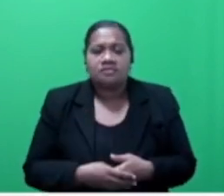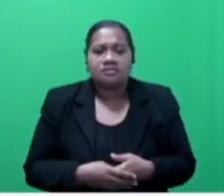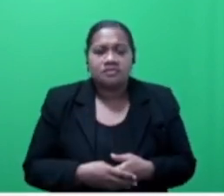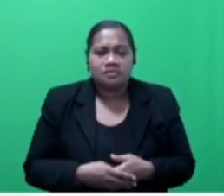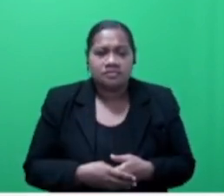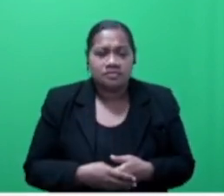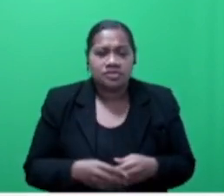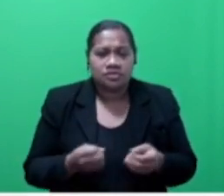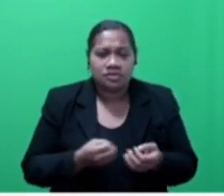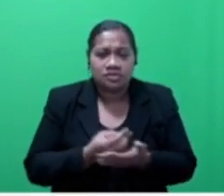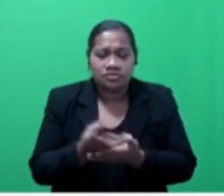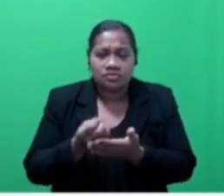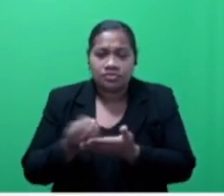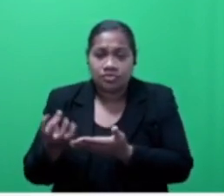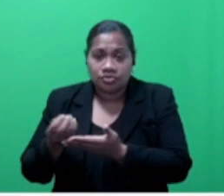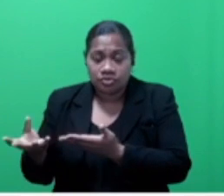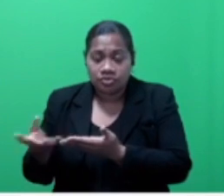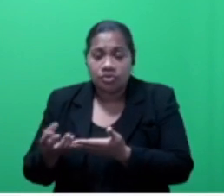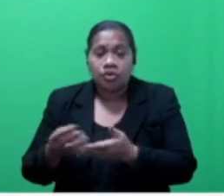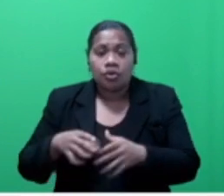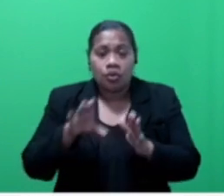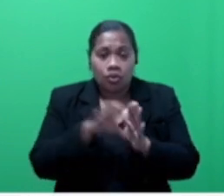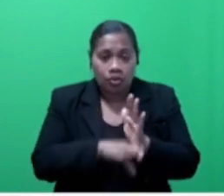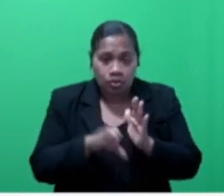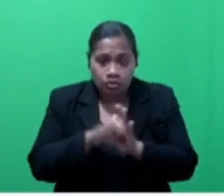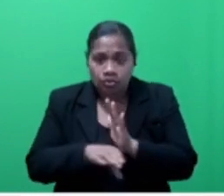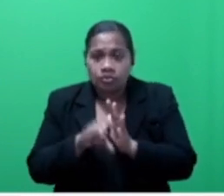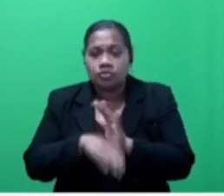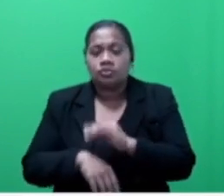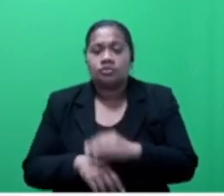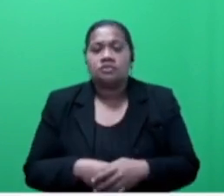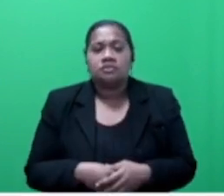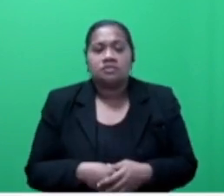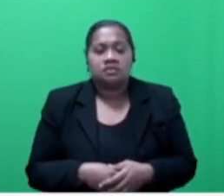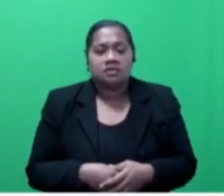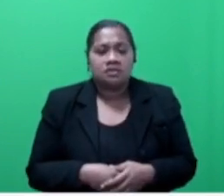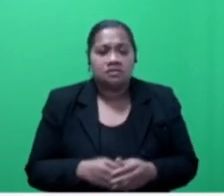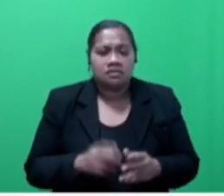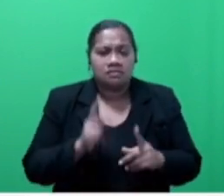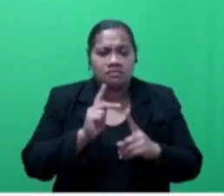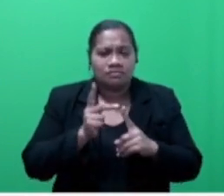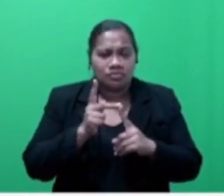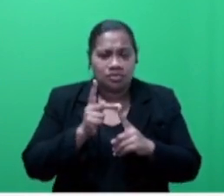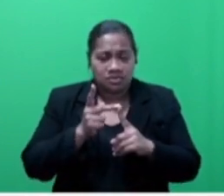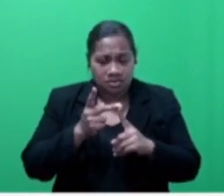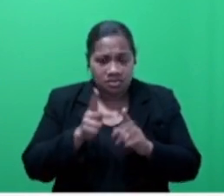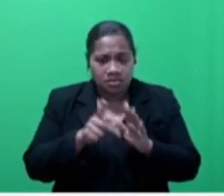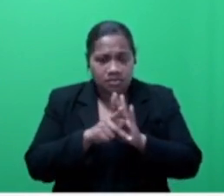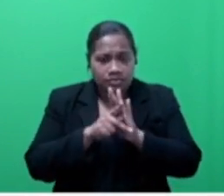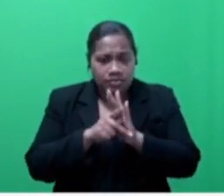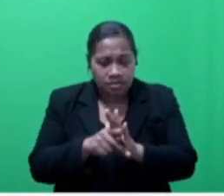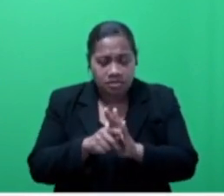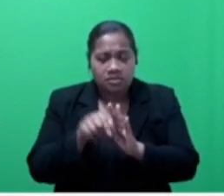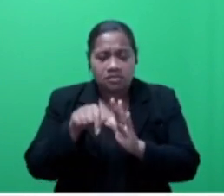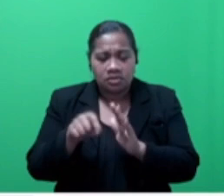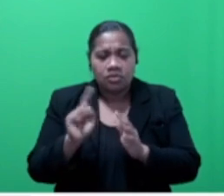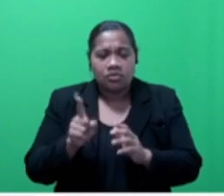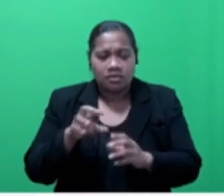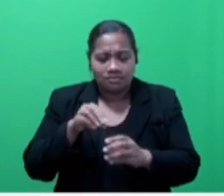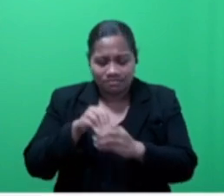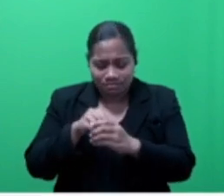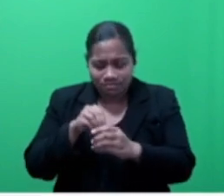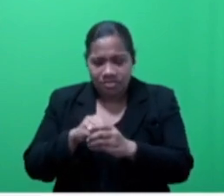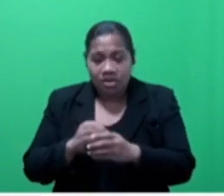costs, insurance, freight and transport costs, and geopolitical pressures also influence the direction of international fuel prices in any given